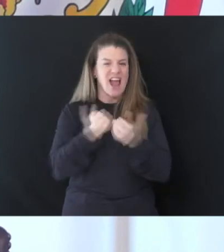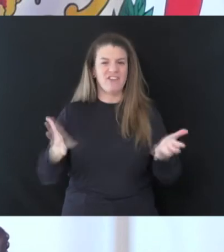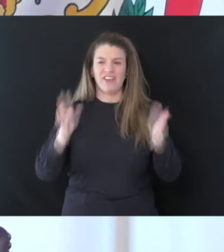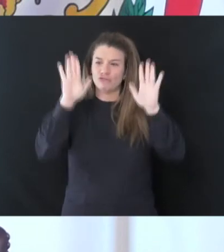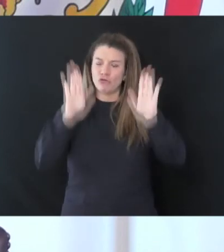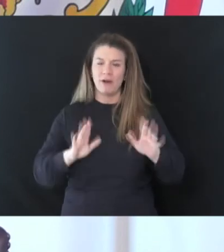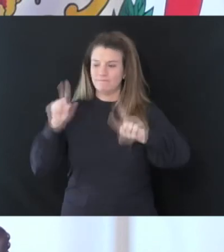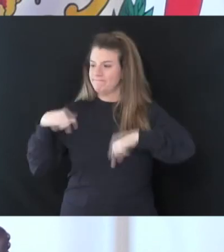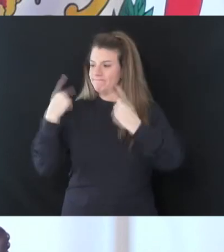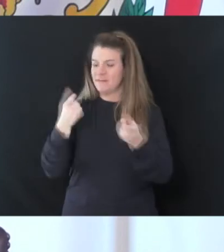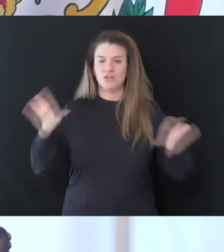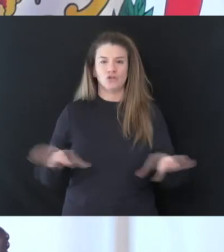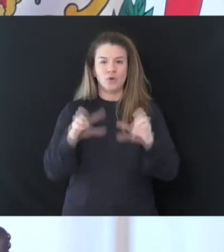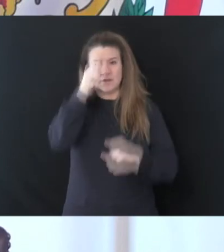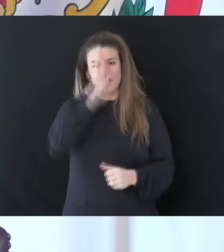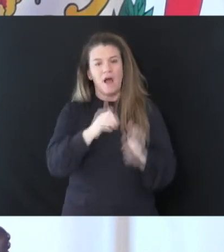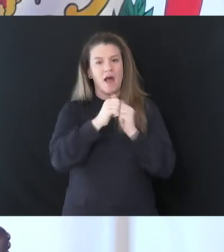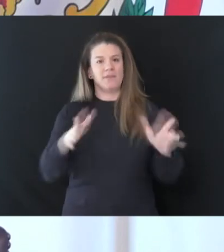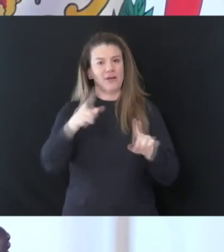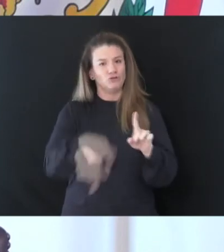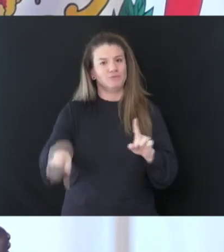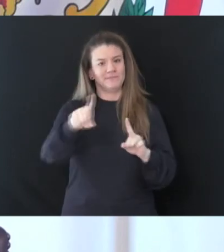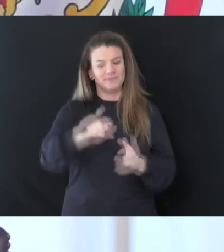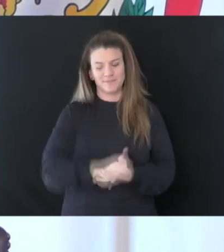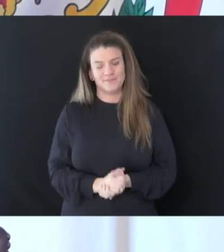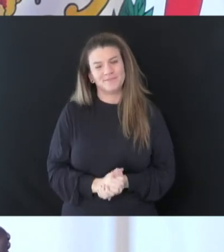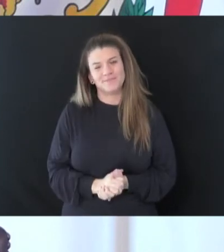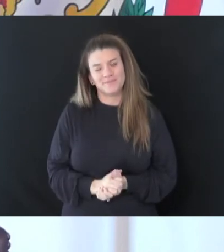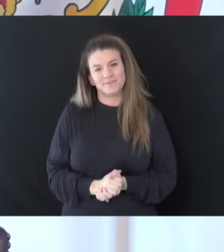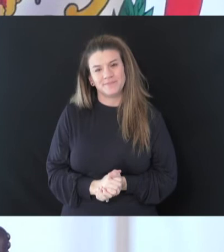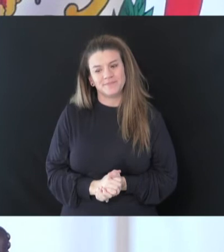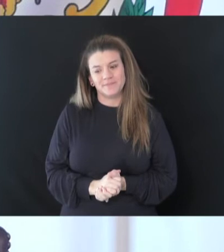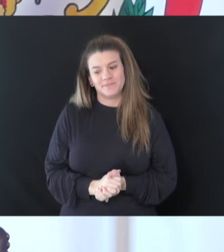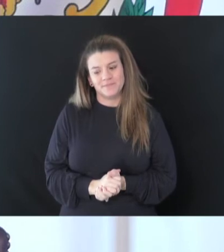doing. So God bless in every way. Thank you.